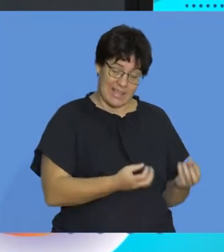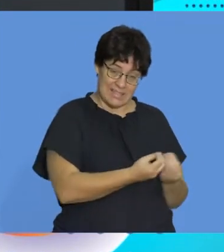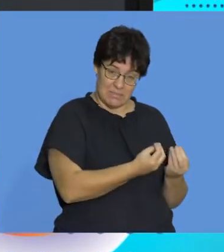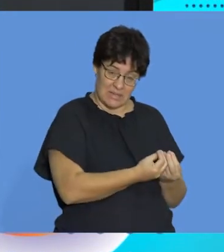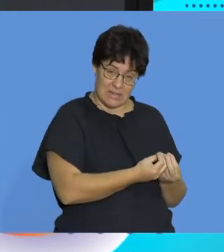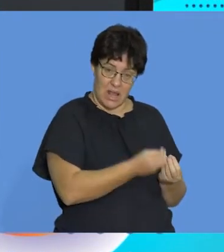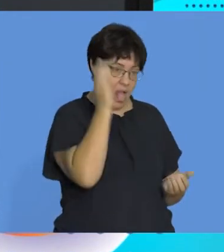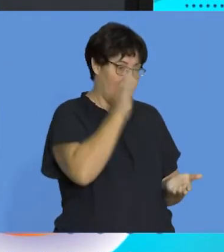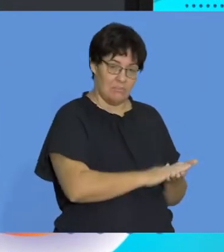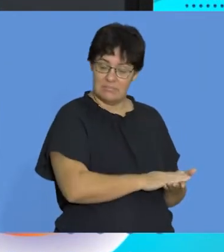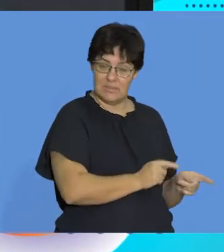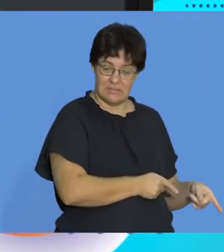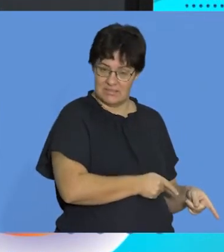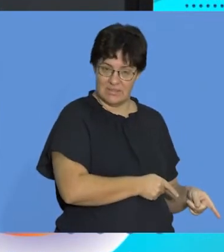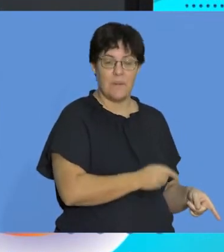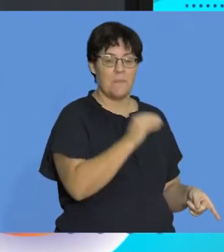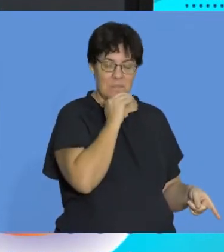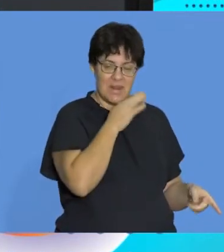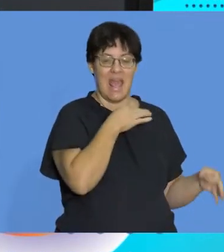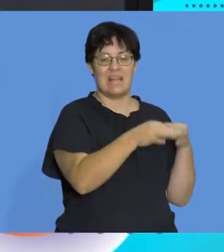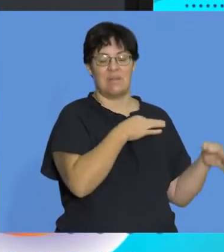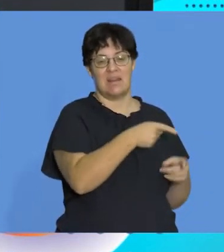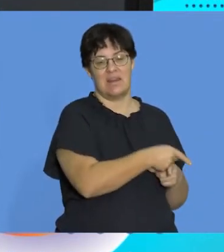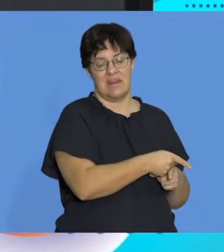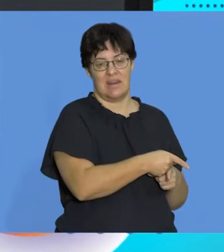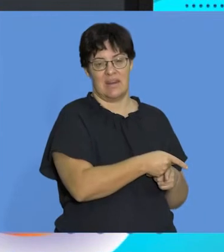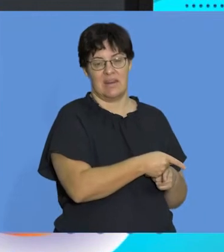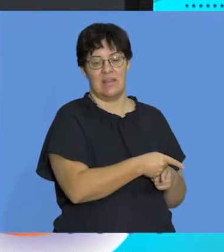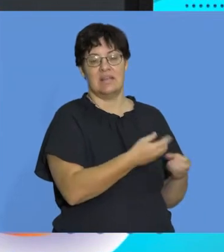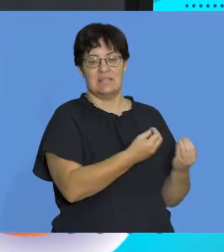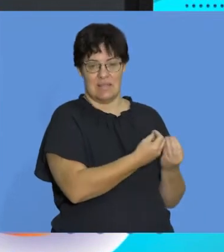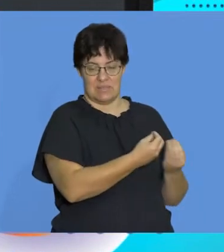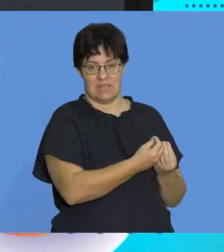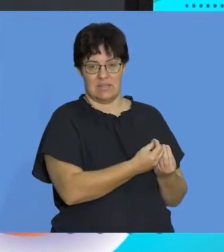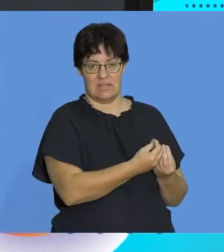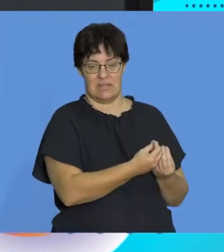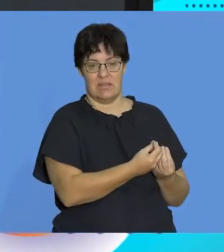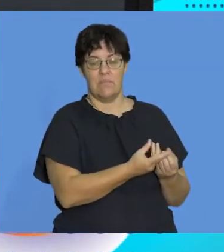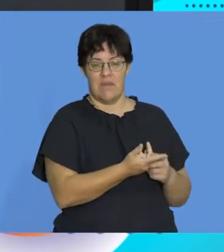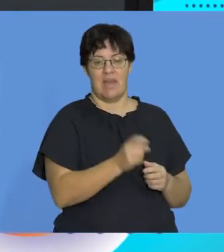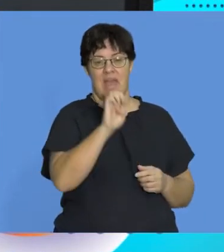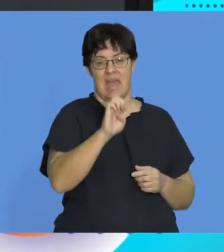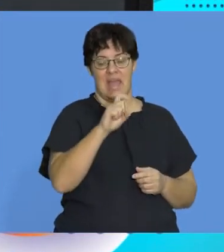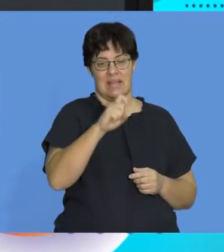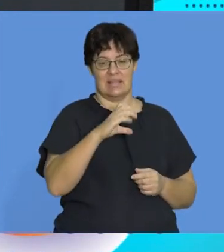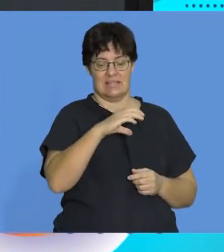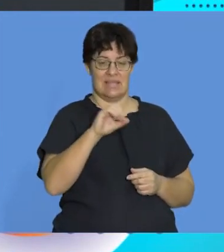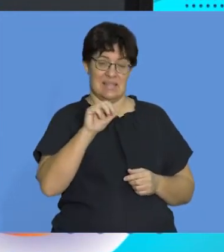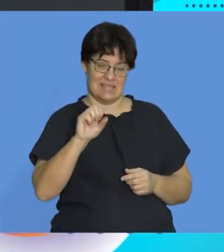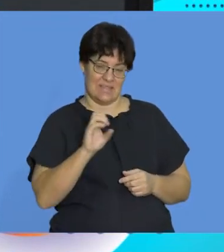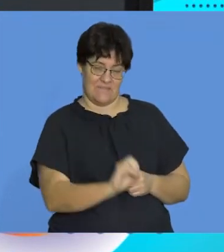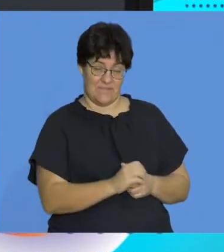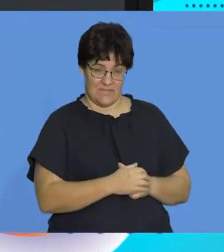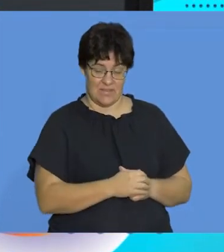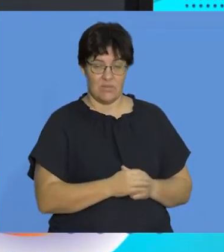other substance that is not a limiting reagent, we'll describe it in terms of the substance being in excess.